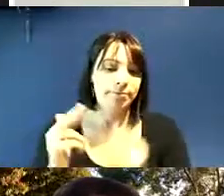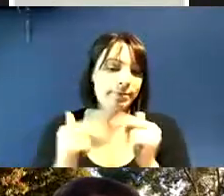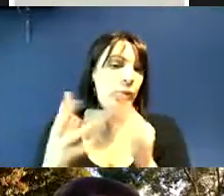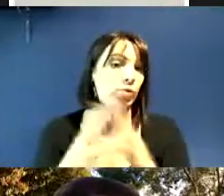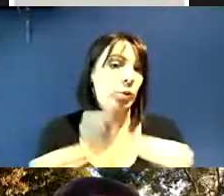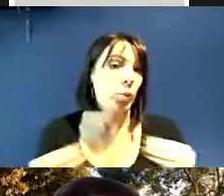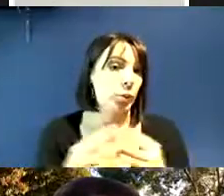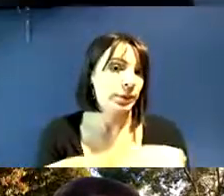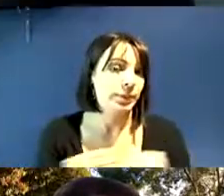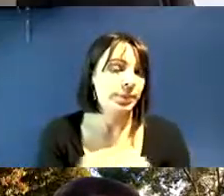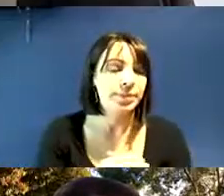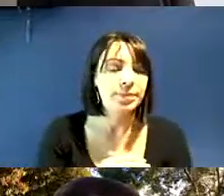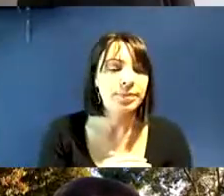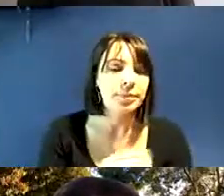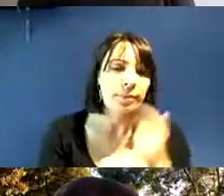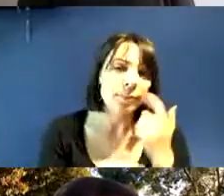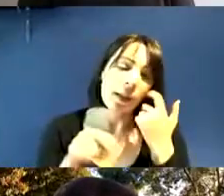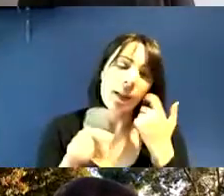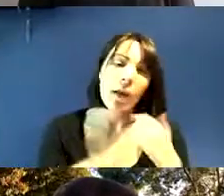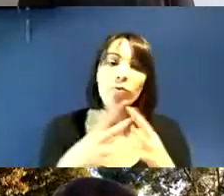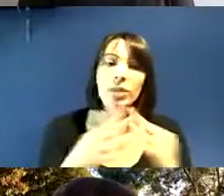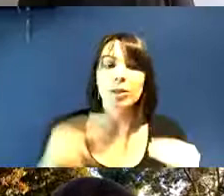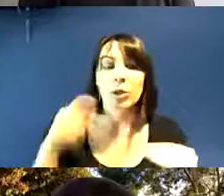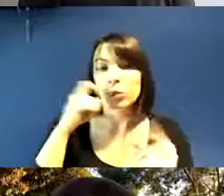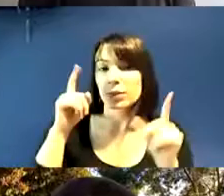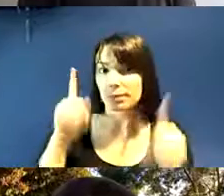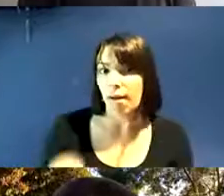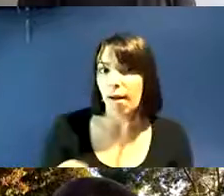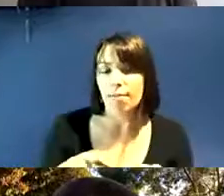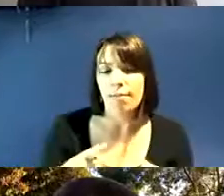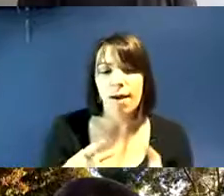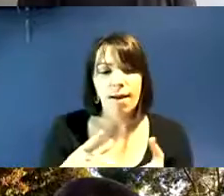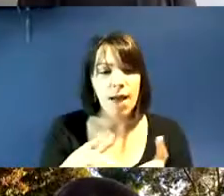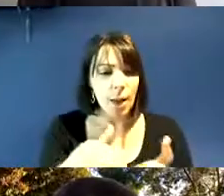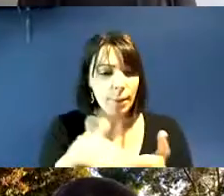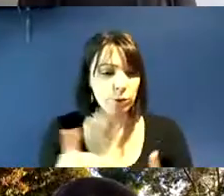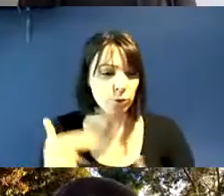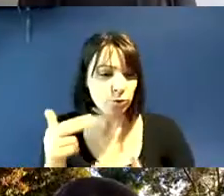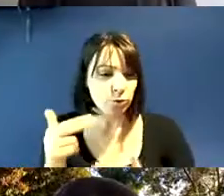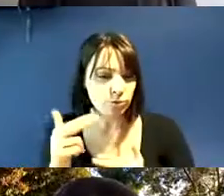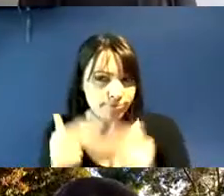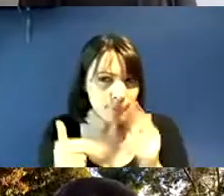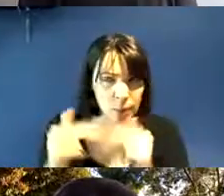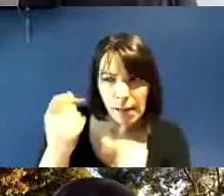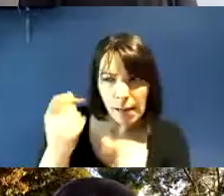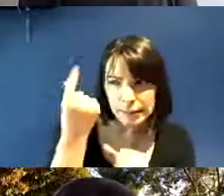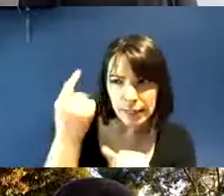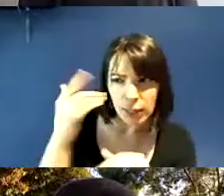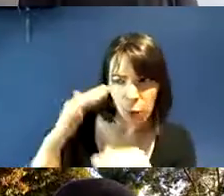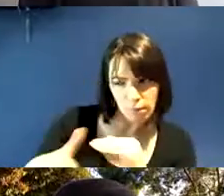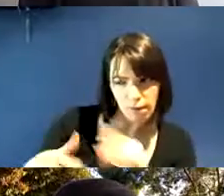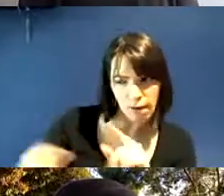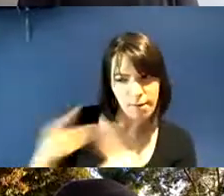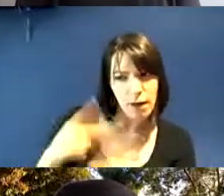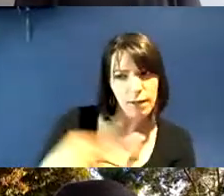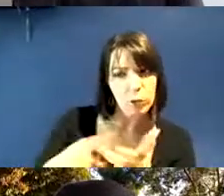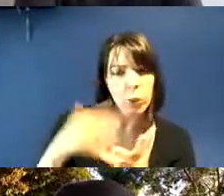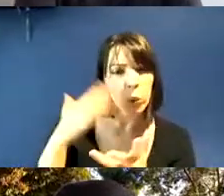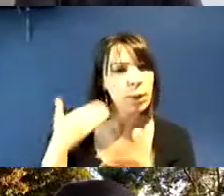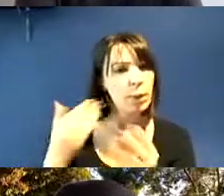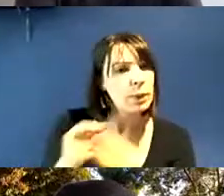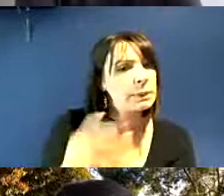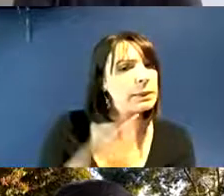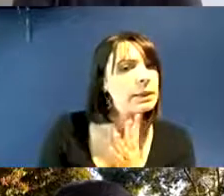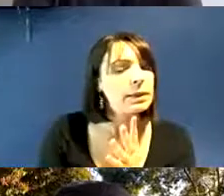will start by helping to build an understanding of violence against women with disabilities. So it